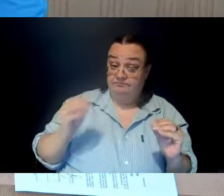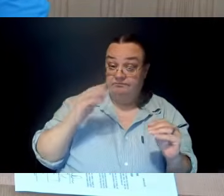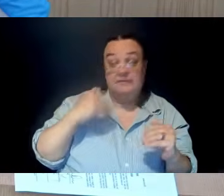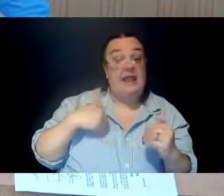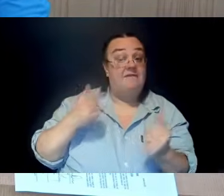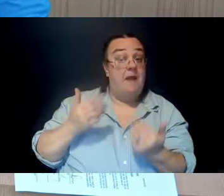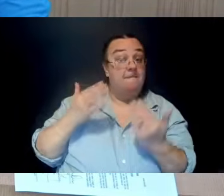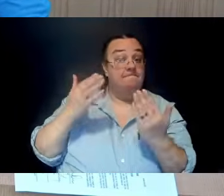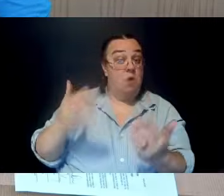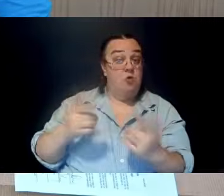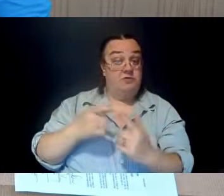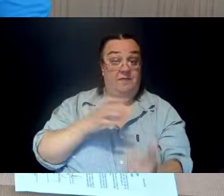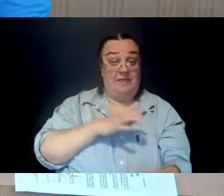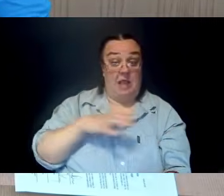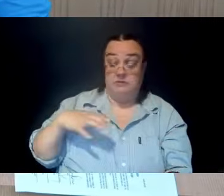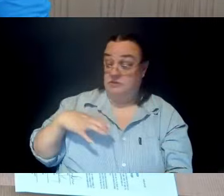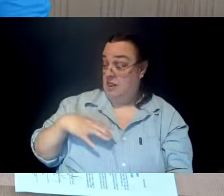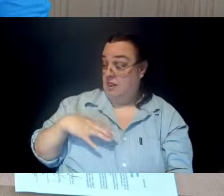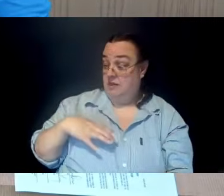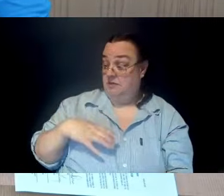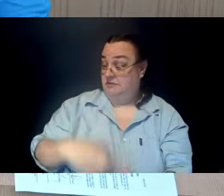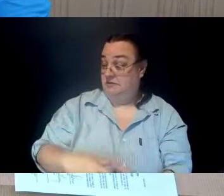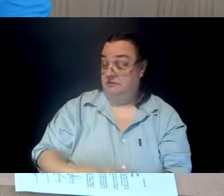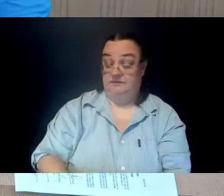from the council?